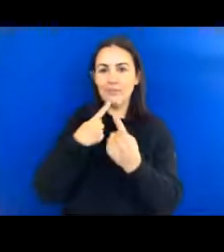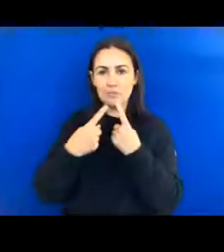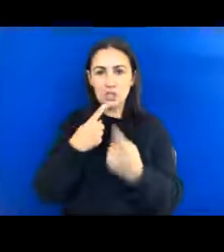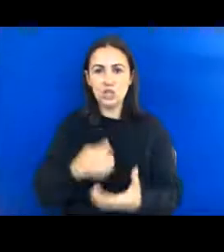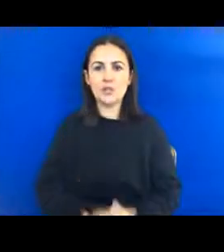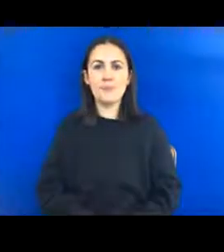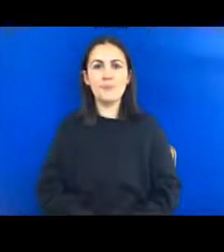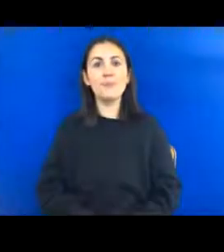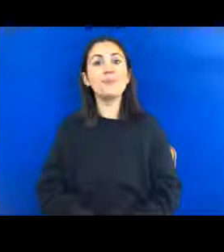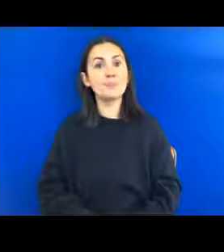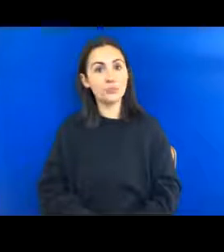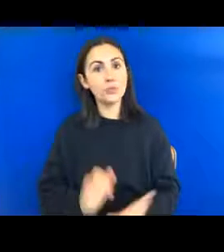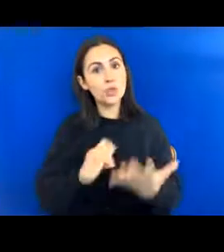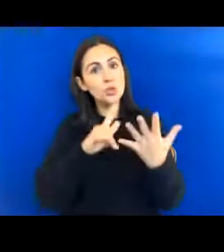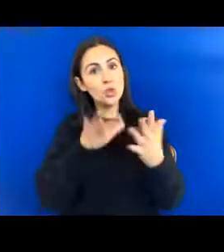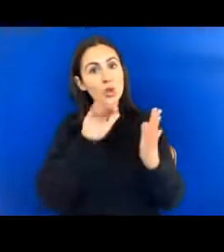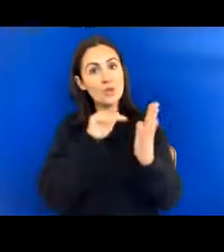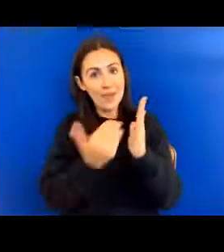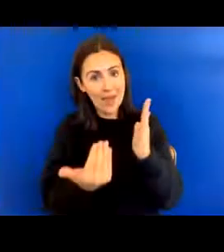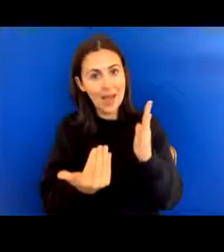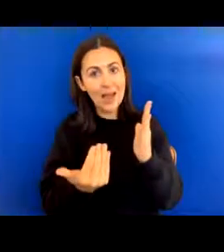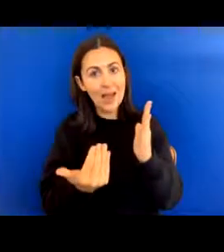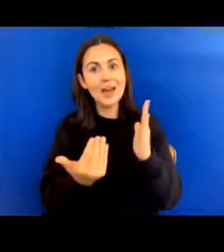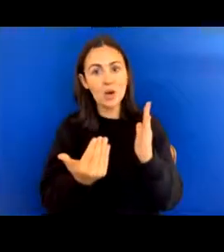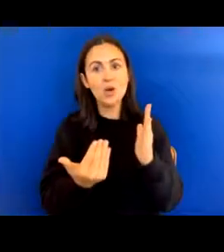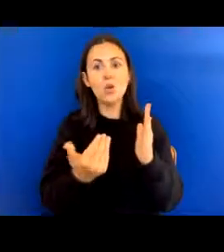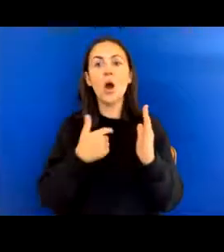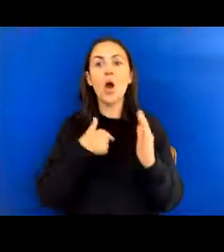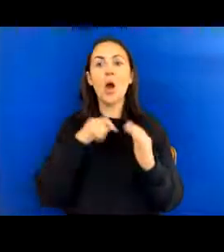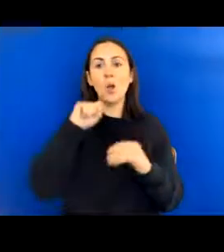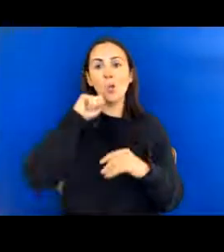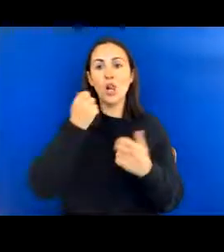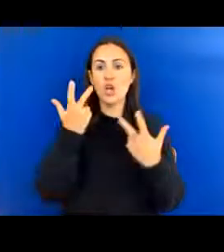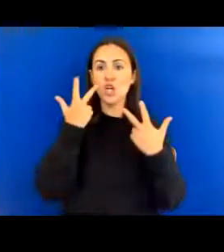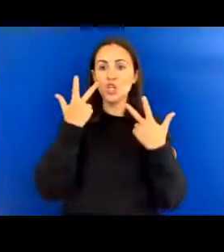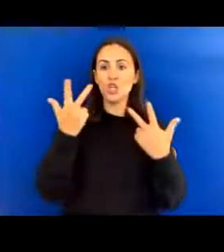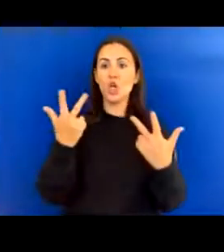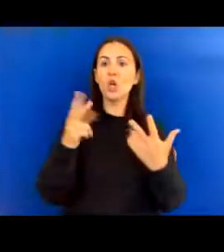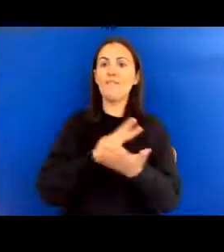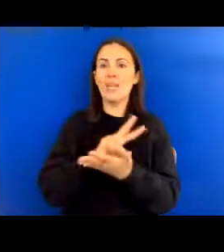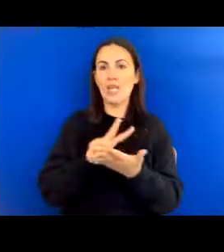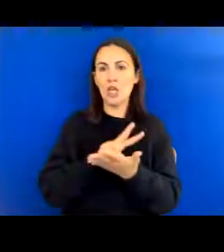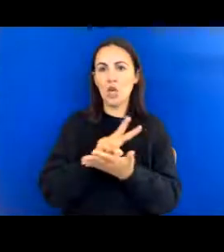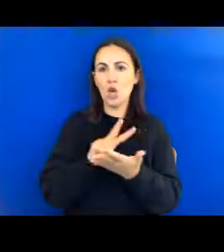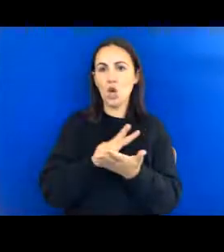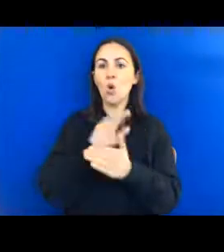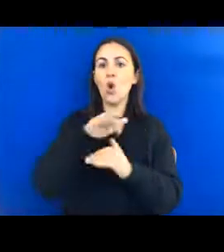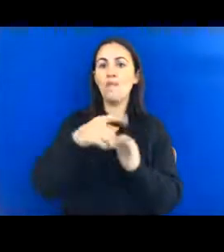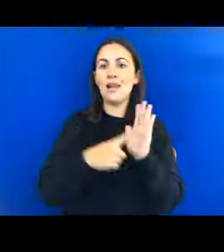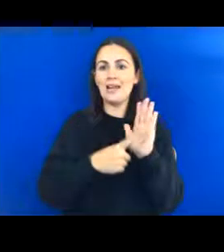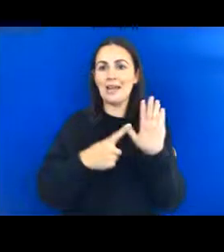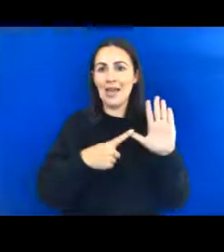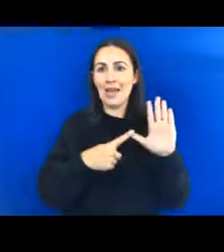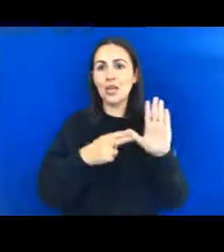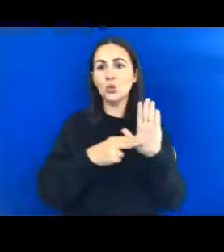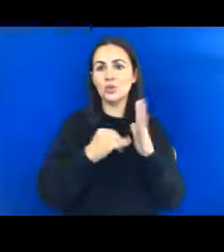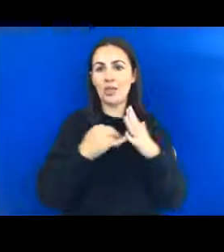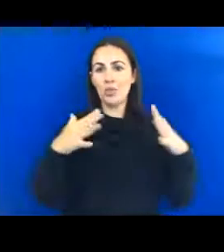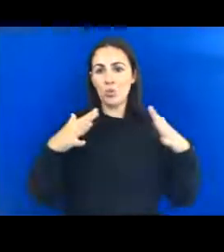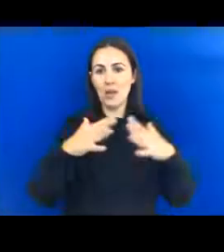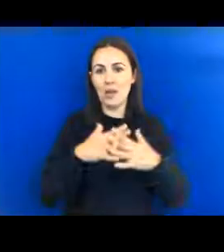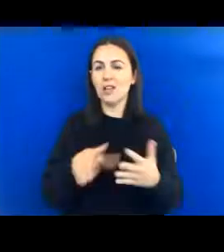So what I'm going to do now is I'm going to show you a little video about Legal Aid New South Wales. So I'll